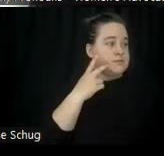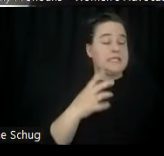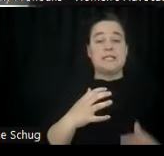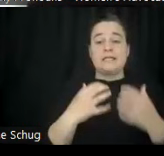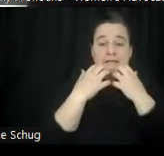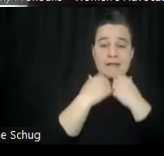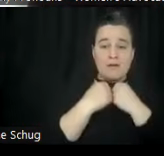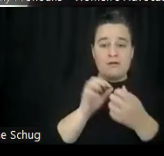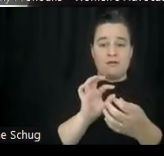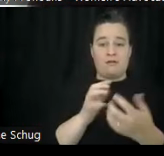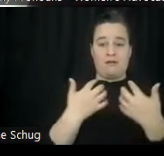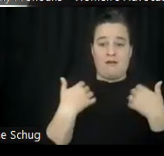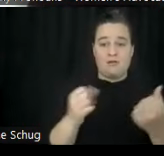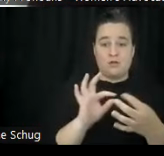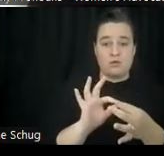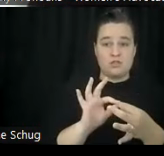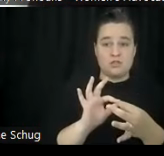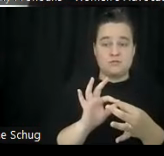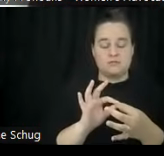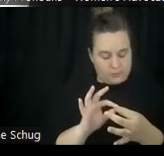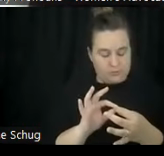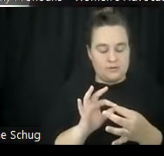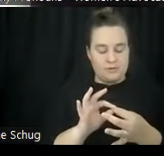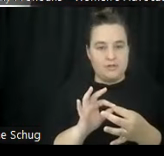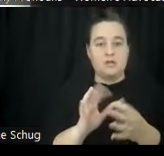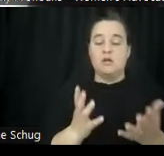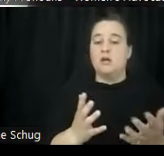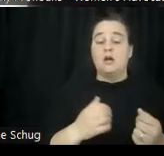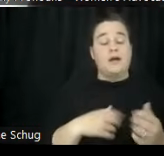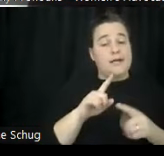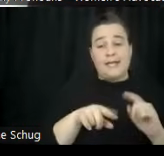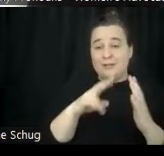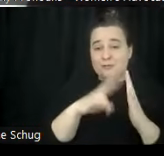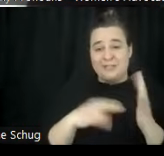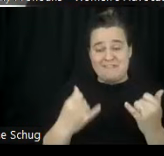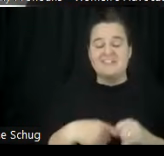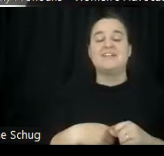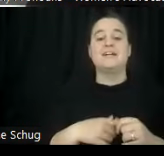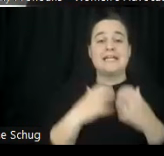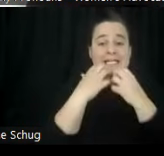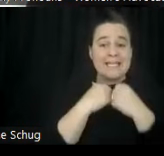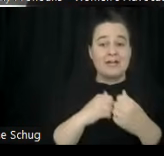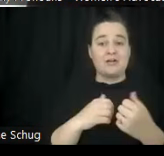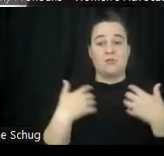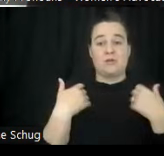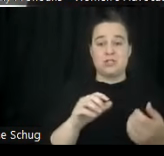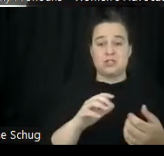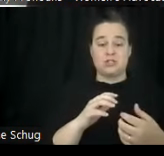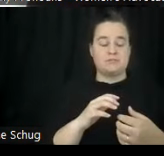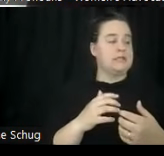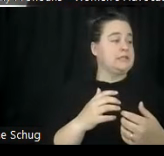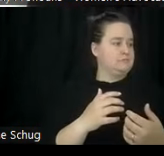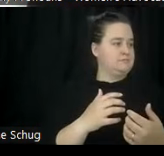Healthy Relationships. Wow. Can I read? Caring Relationships, Healthy You posters created